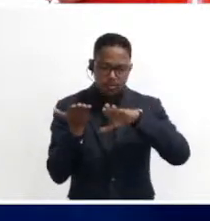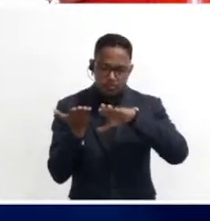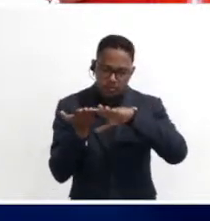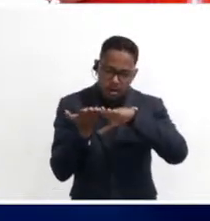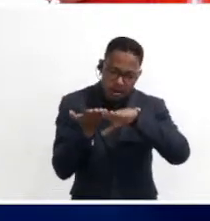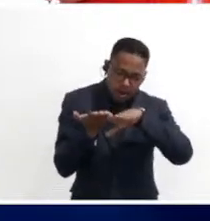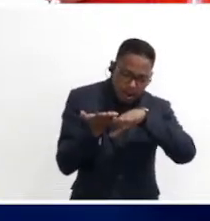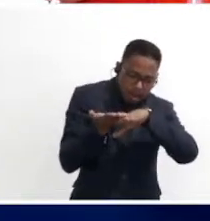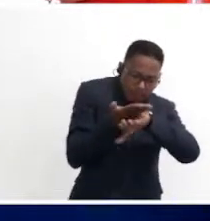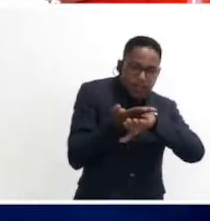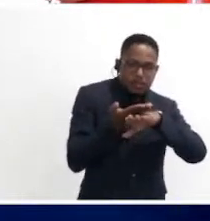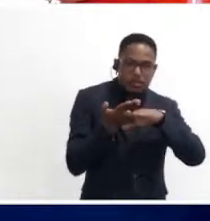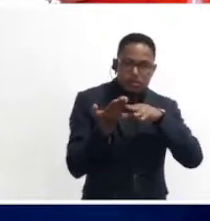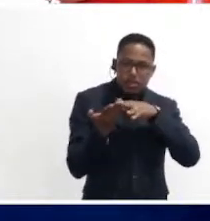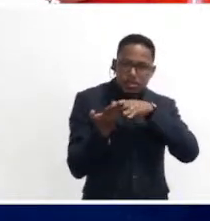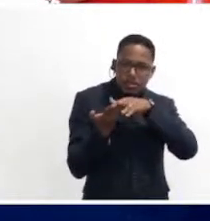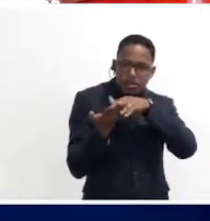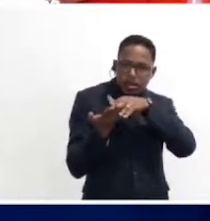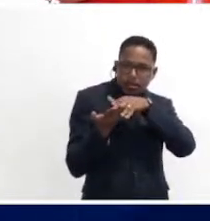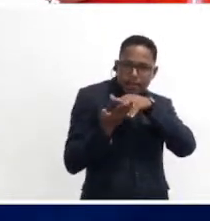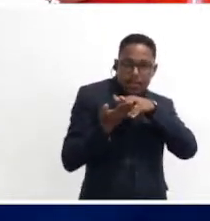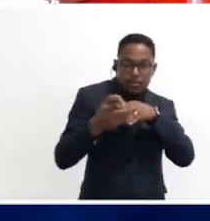those contacts in place.